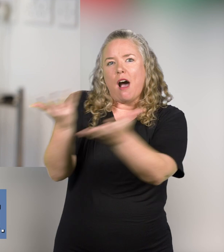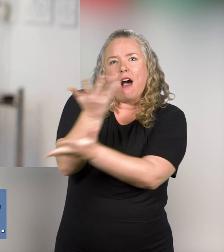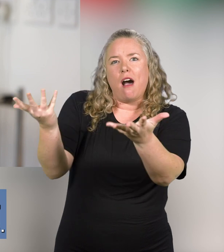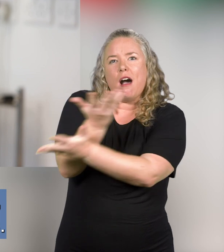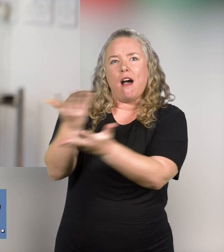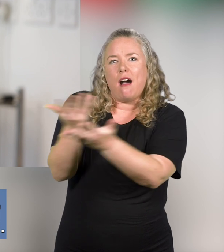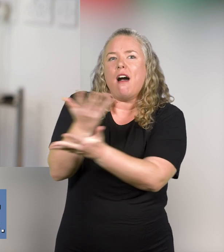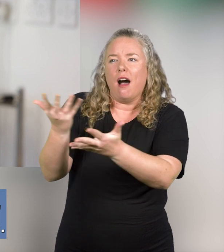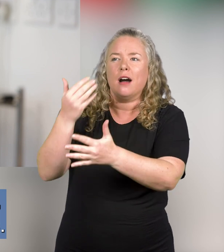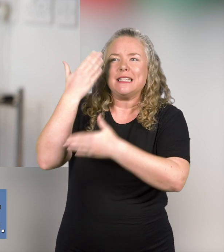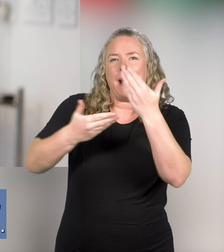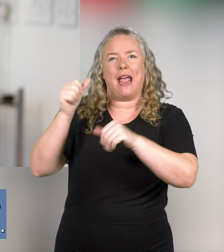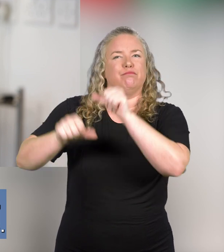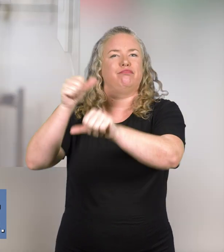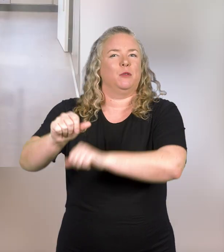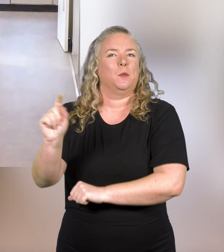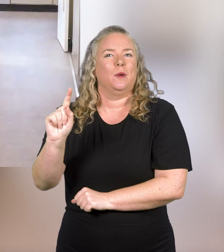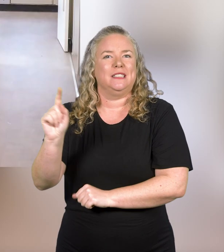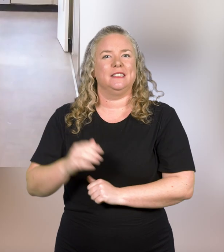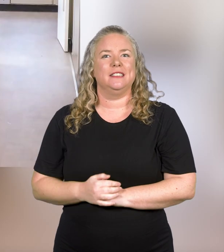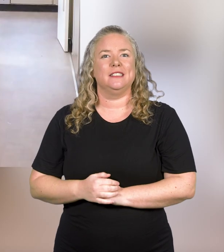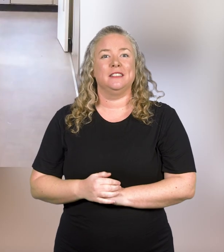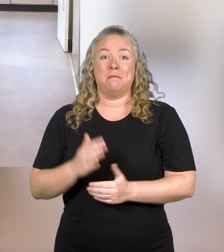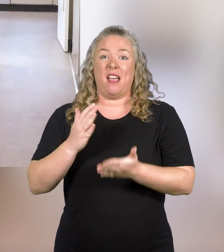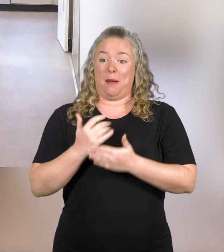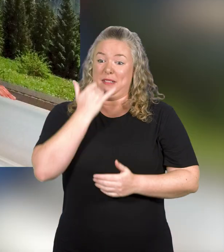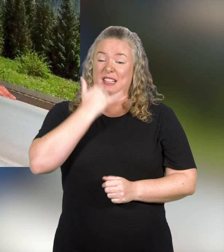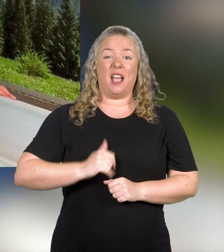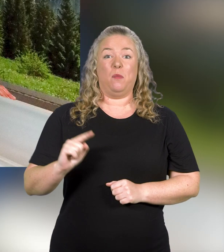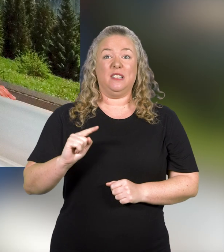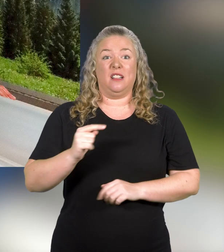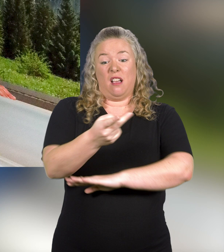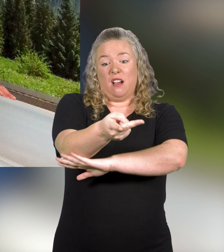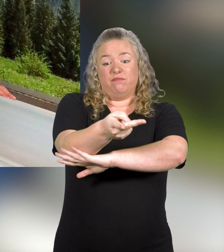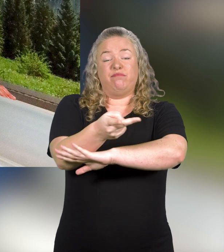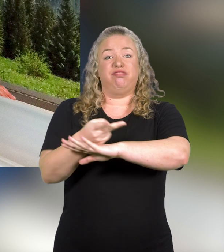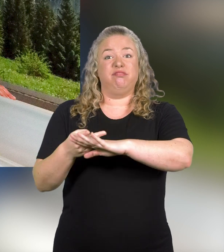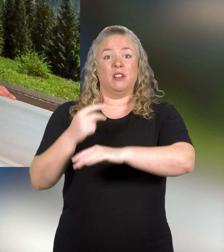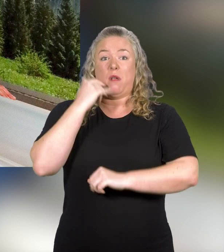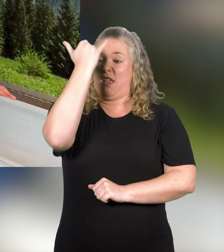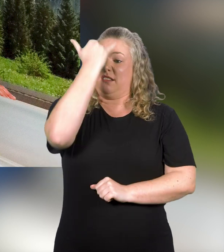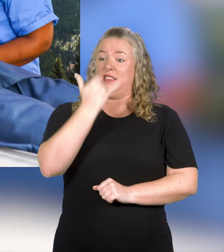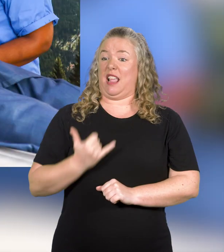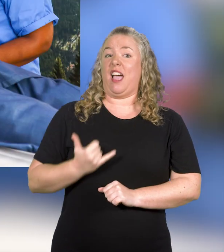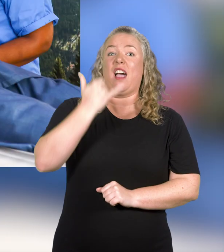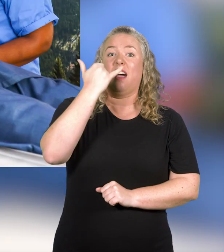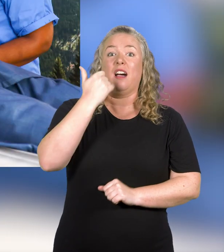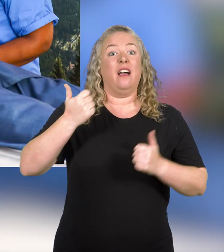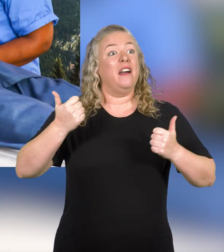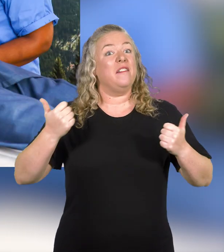expert team and they'll take you through the process. But actually, for having the scan, you just need to lie on a couch